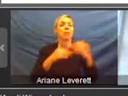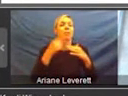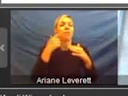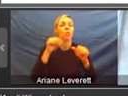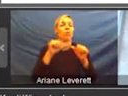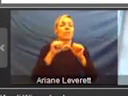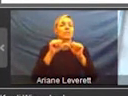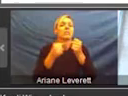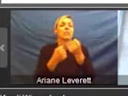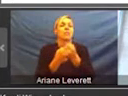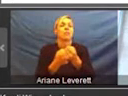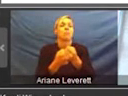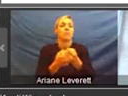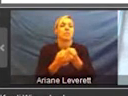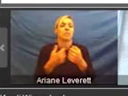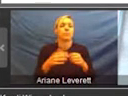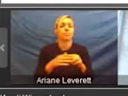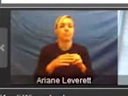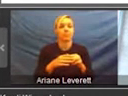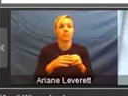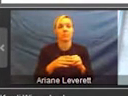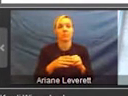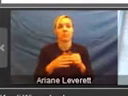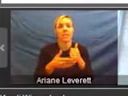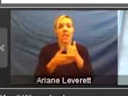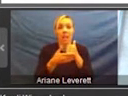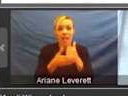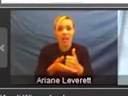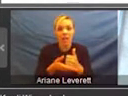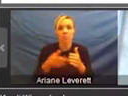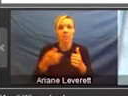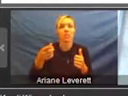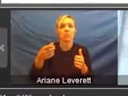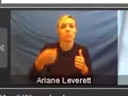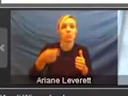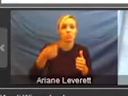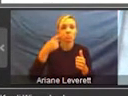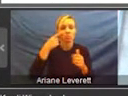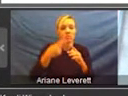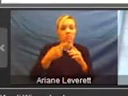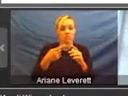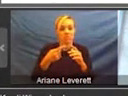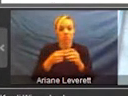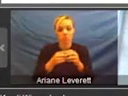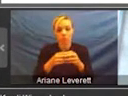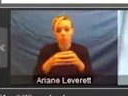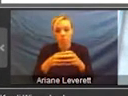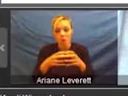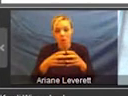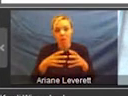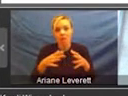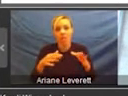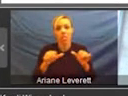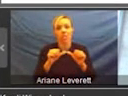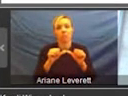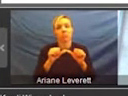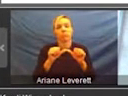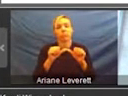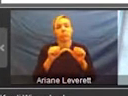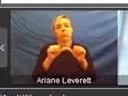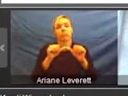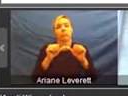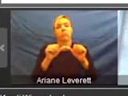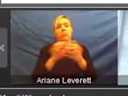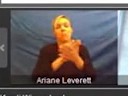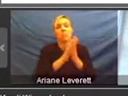local communities and developers, helping to catalyze their growth, engage with local governments to ensure integration into national strategy, and